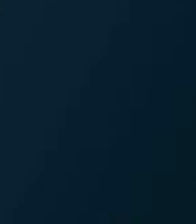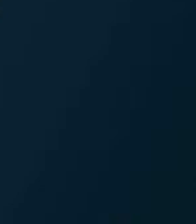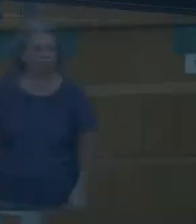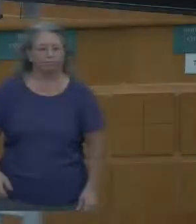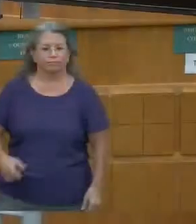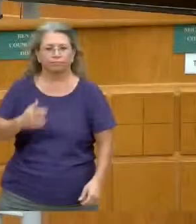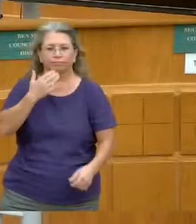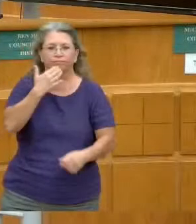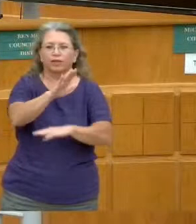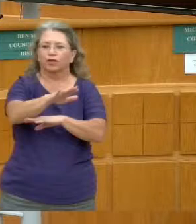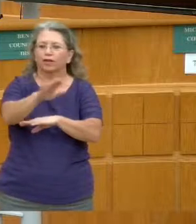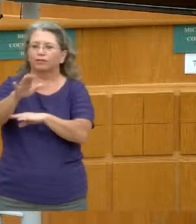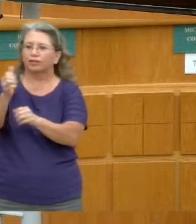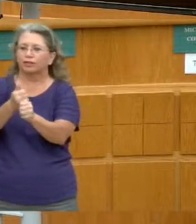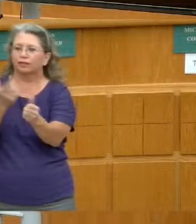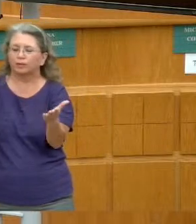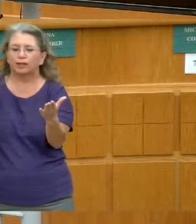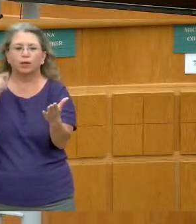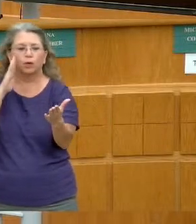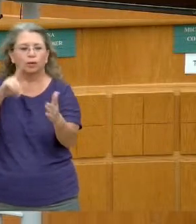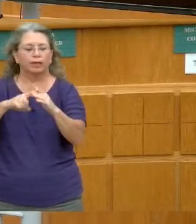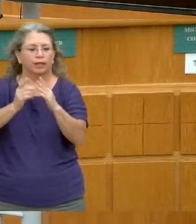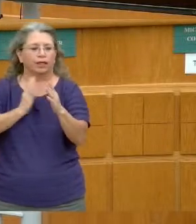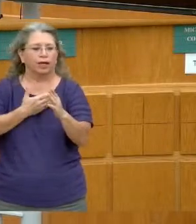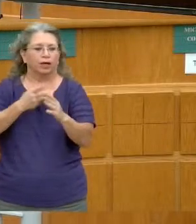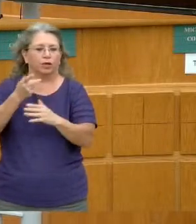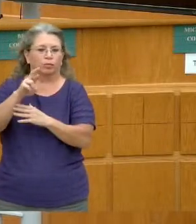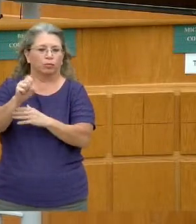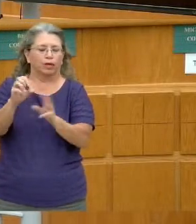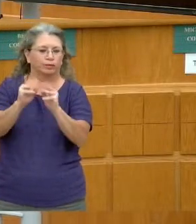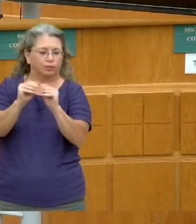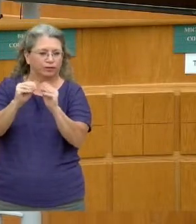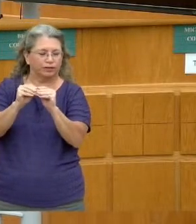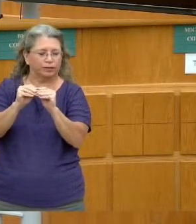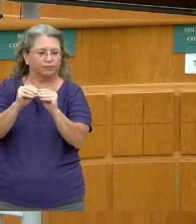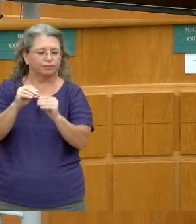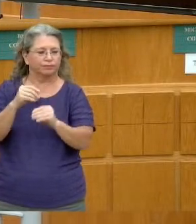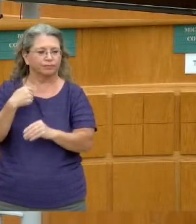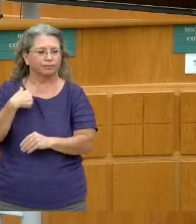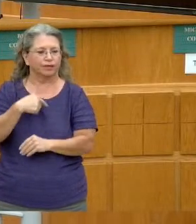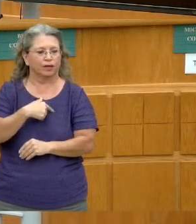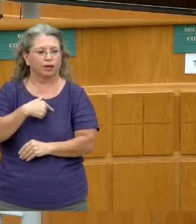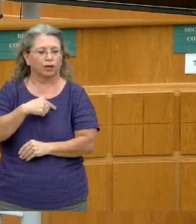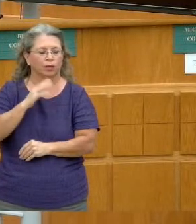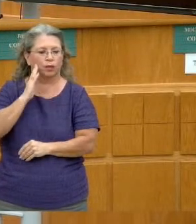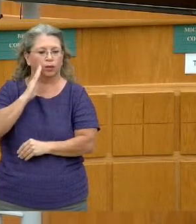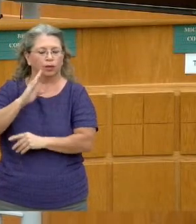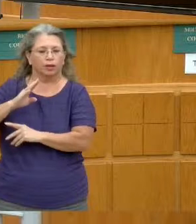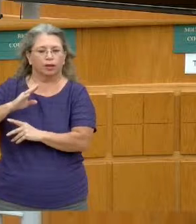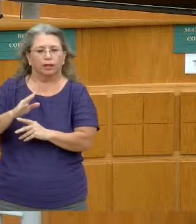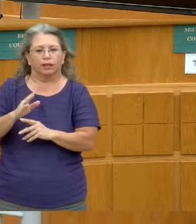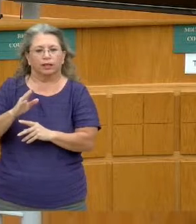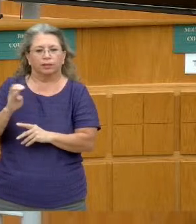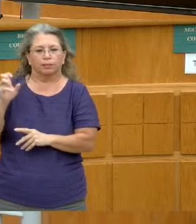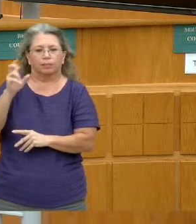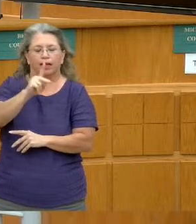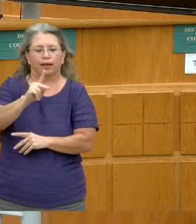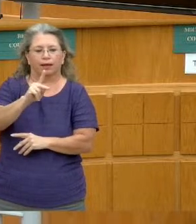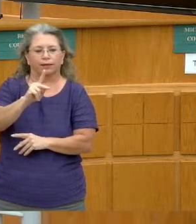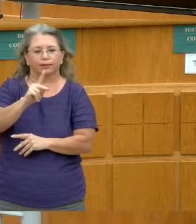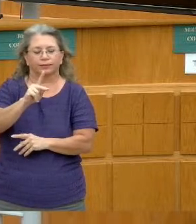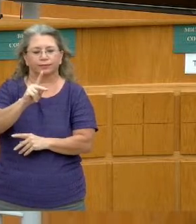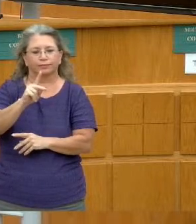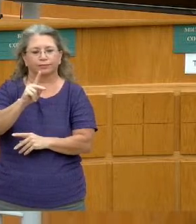Alrighty, good afternoon, everybody. We're going to begin our press briefing. We're back until further